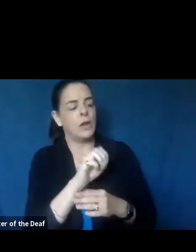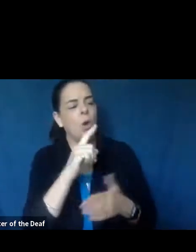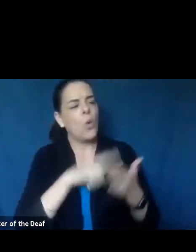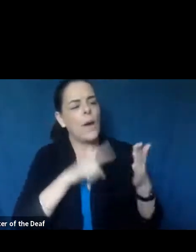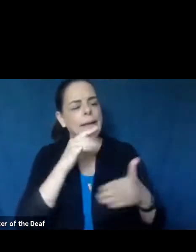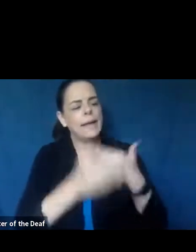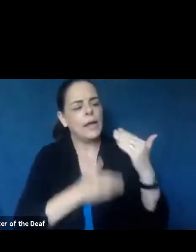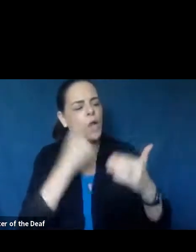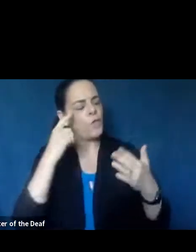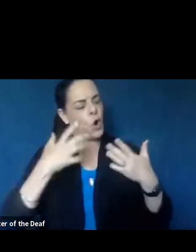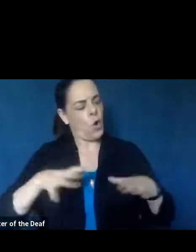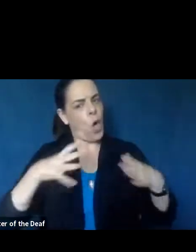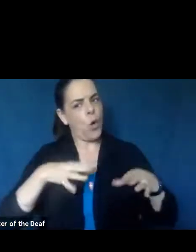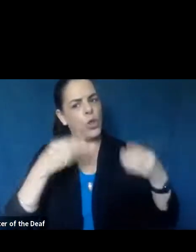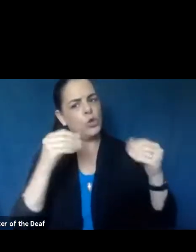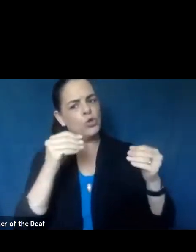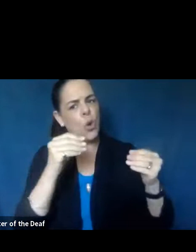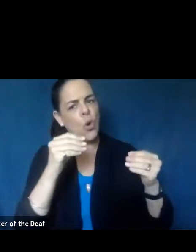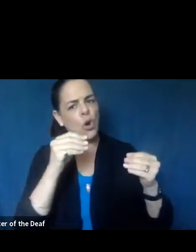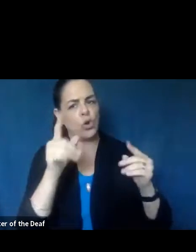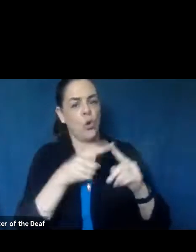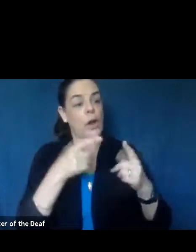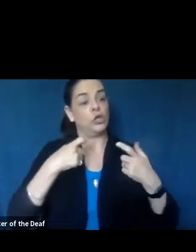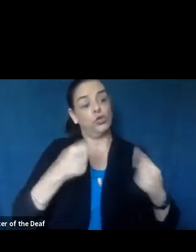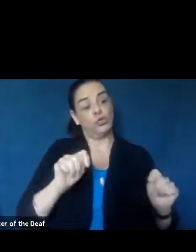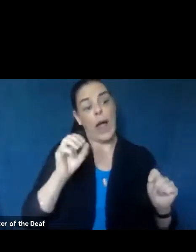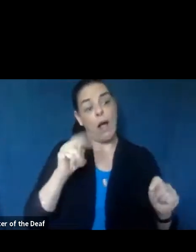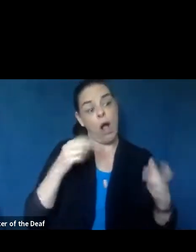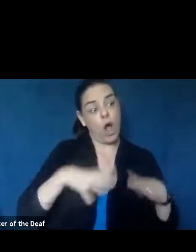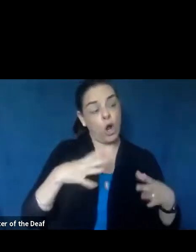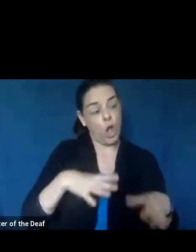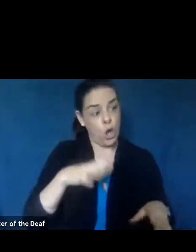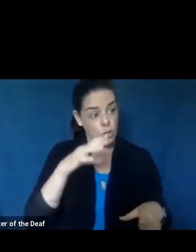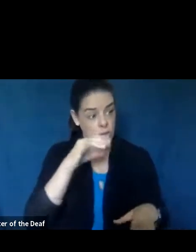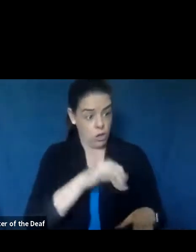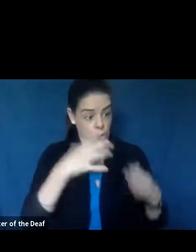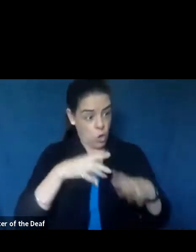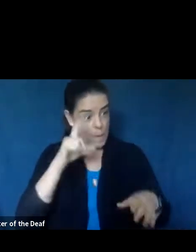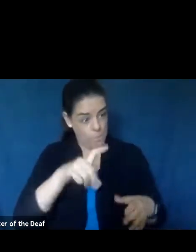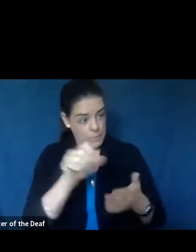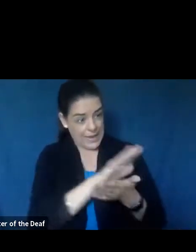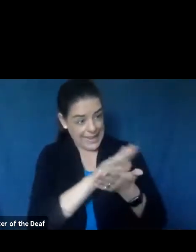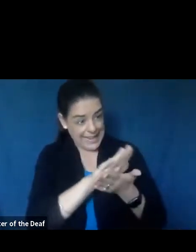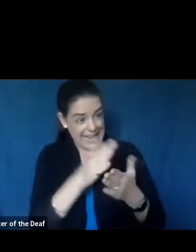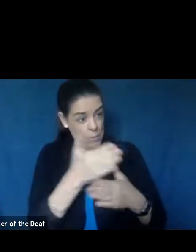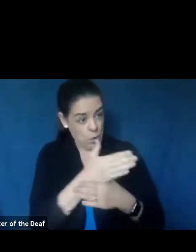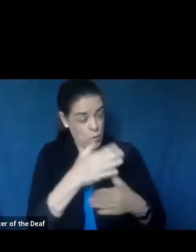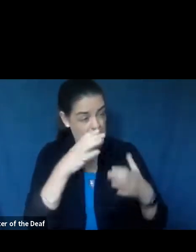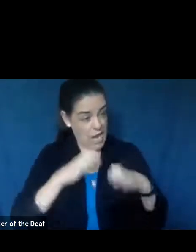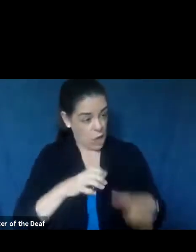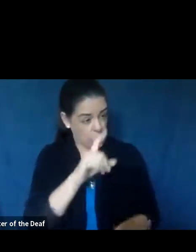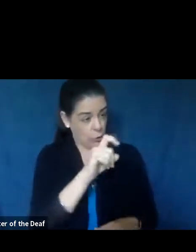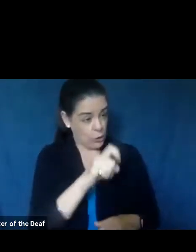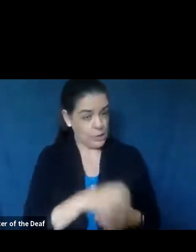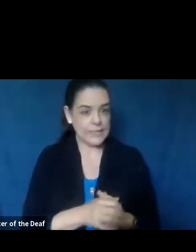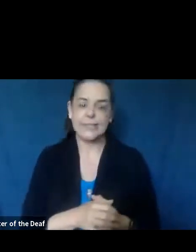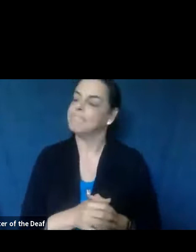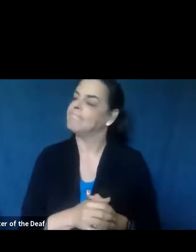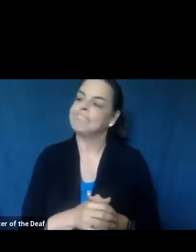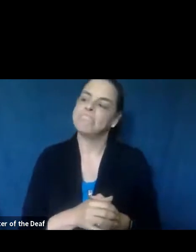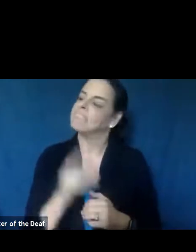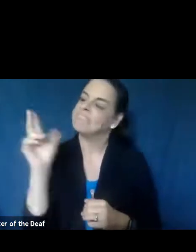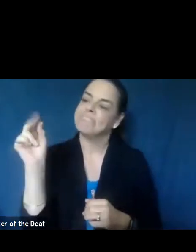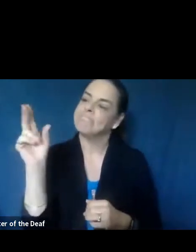for clothing retailers when it comes to trying on clothes? Must those clothes be cleaned between customers? You know, that's not